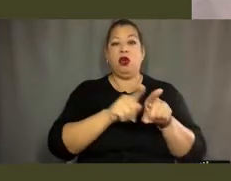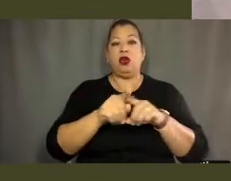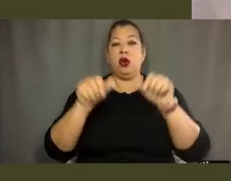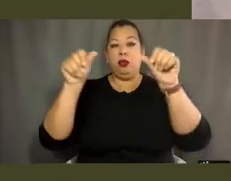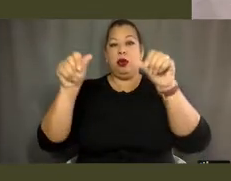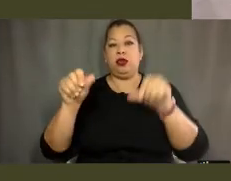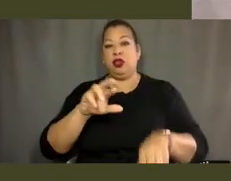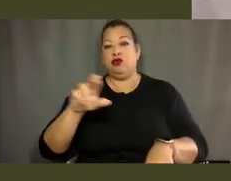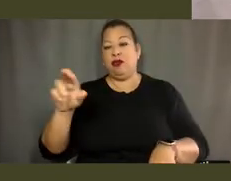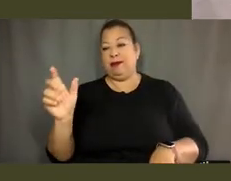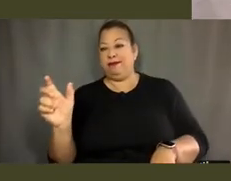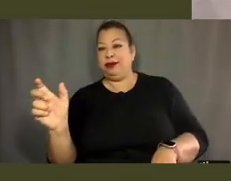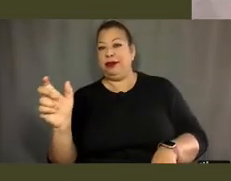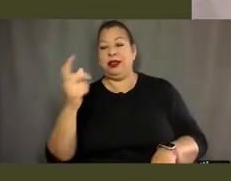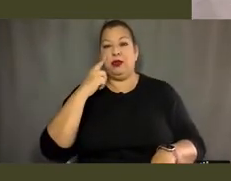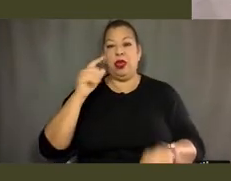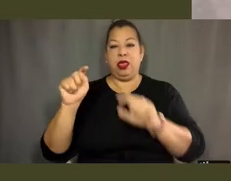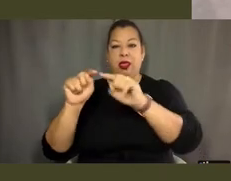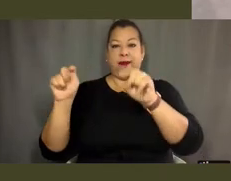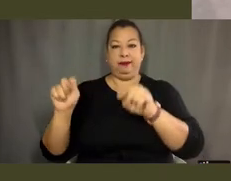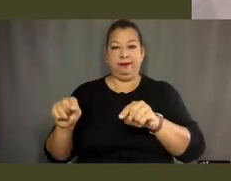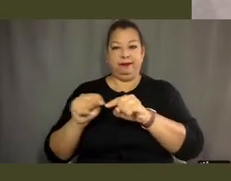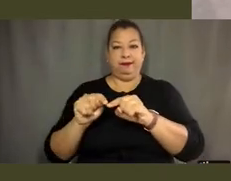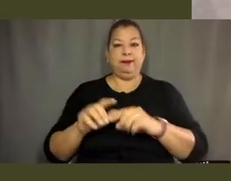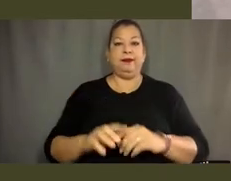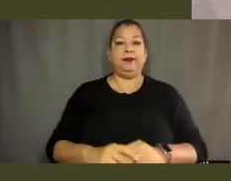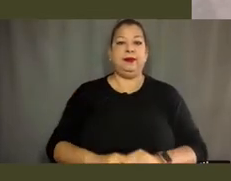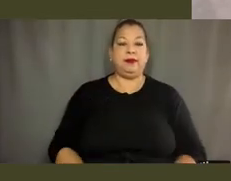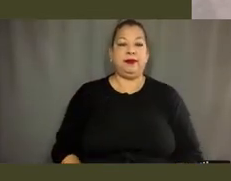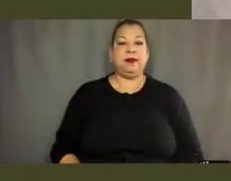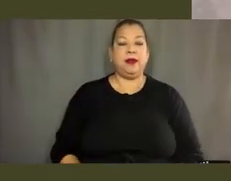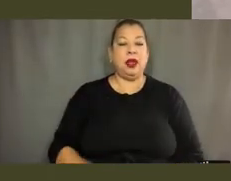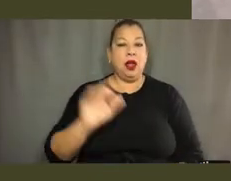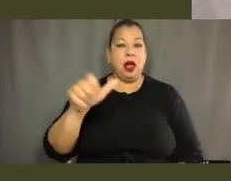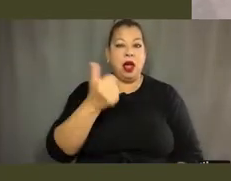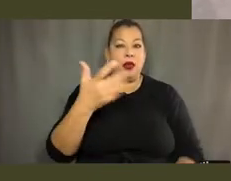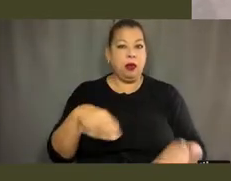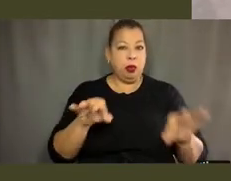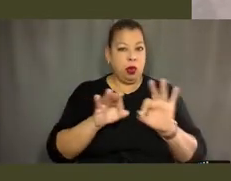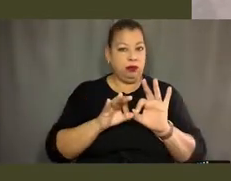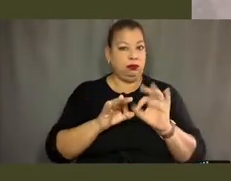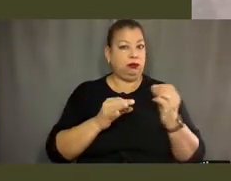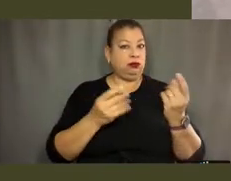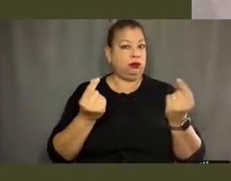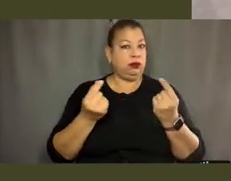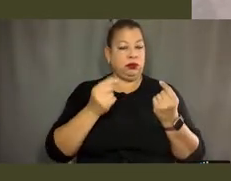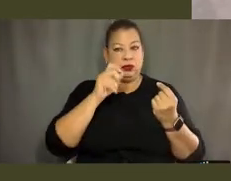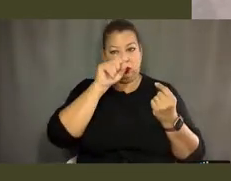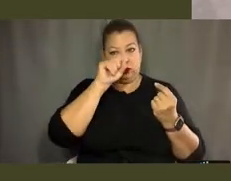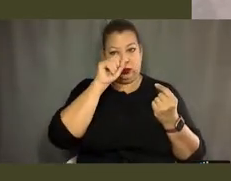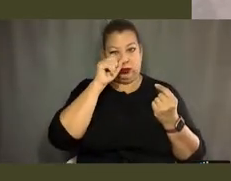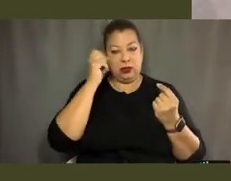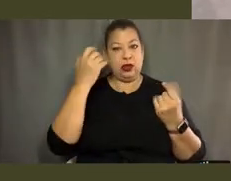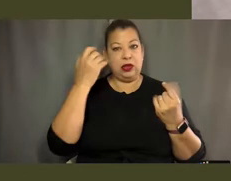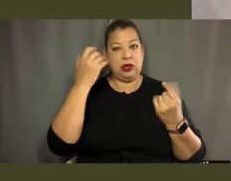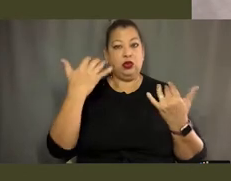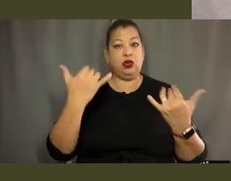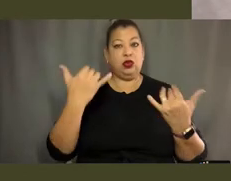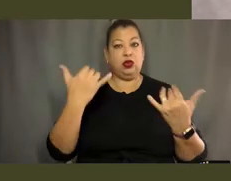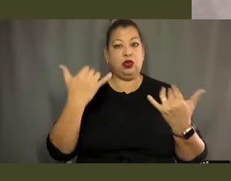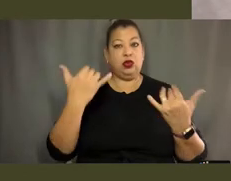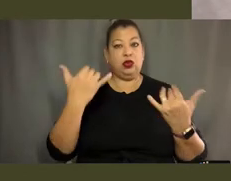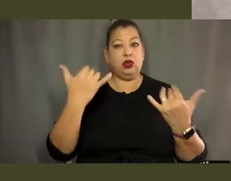screen for a handy reminder. The other important thing for you to know is that today's dialogue actively involves you,